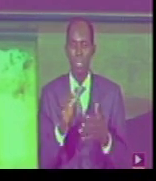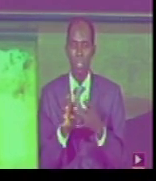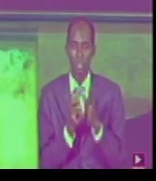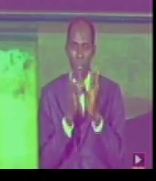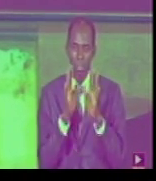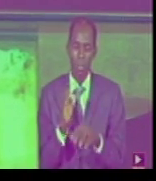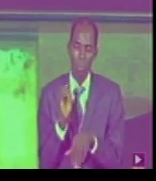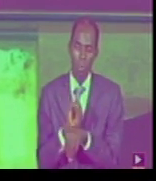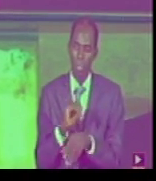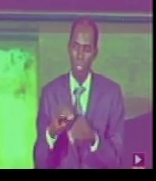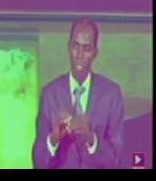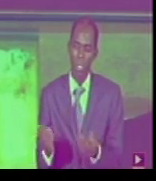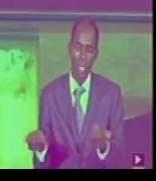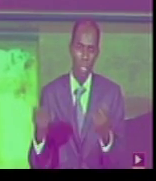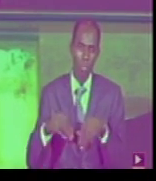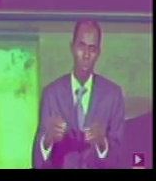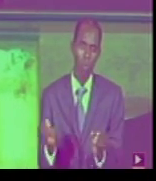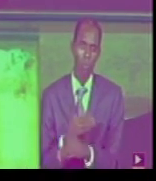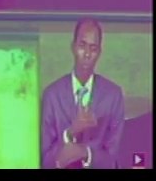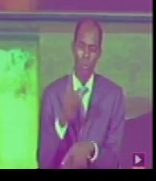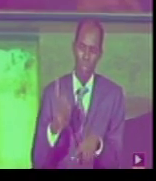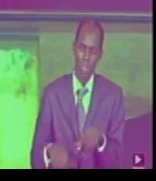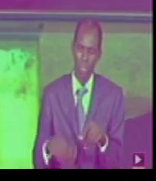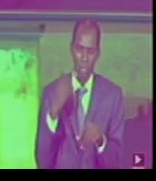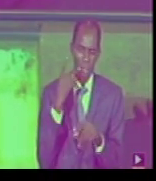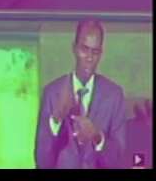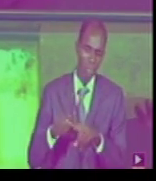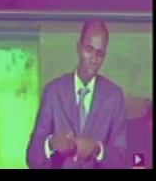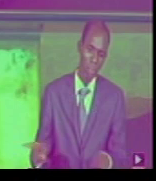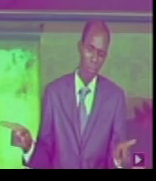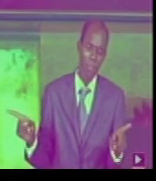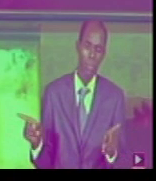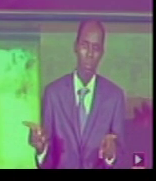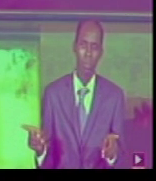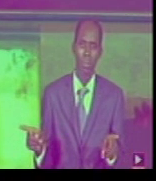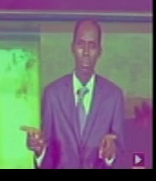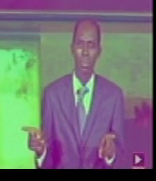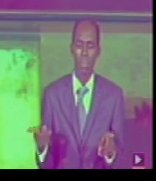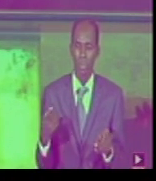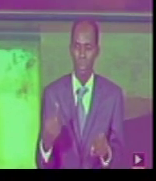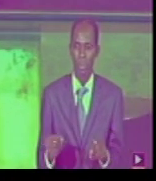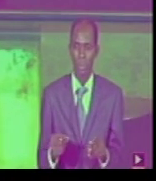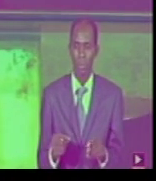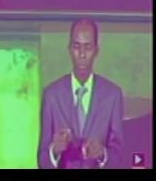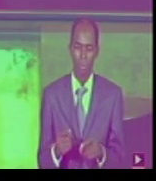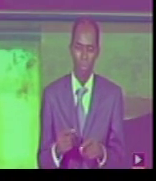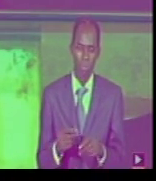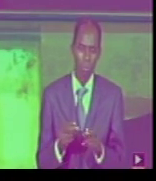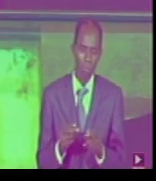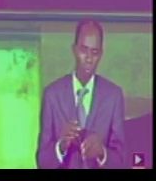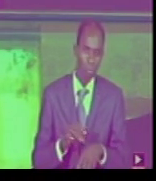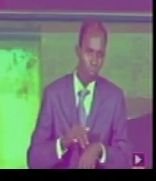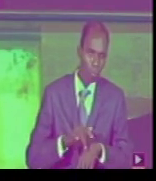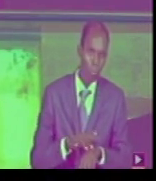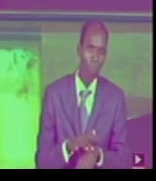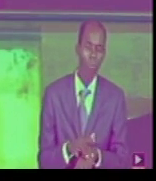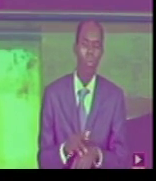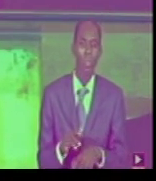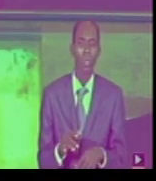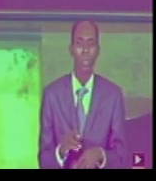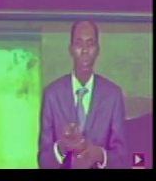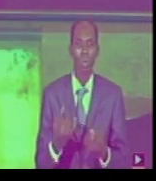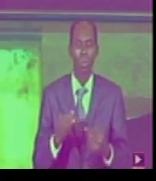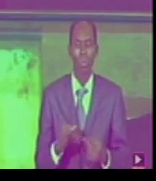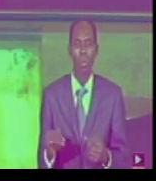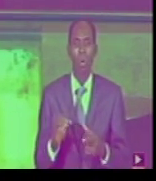you cannot see the peculiarity of punctuality, the peculiarity of signing the